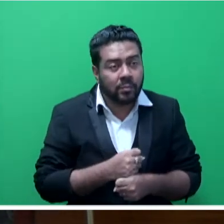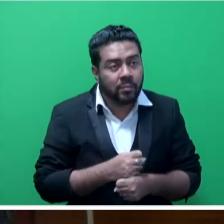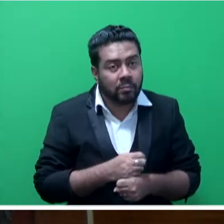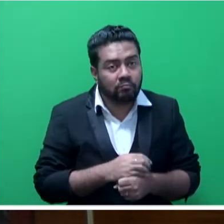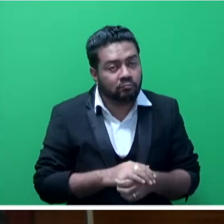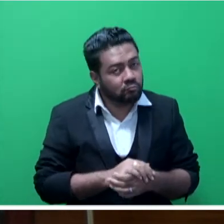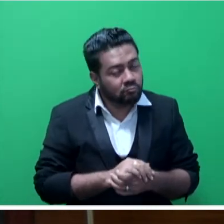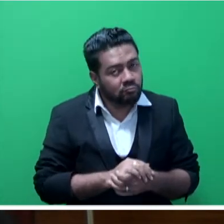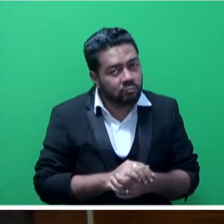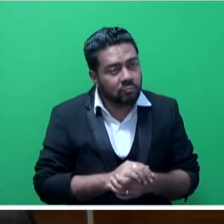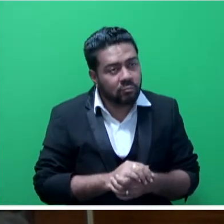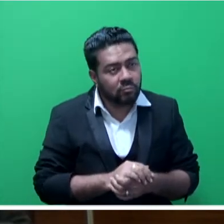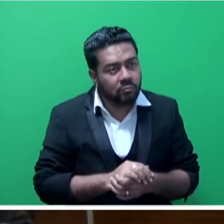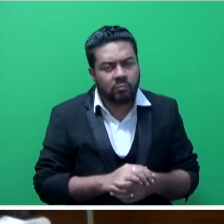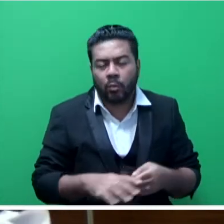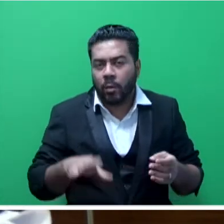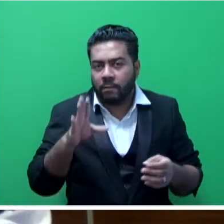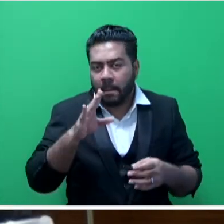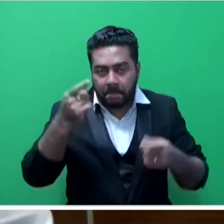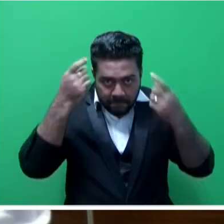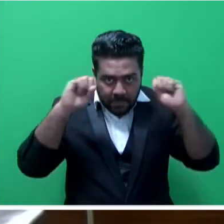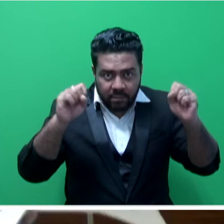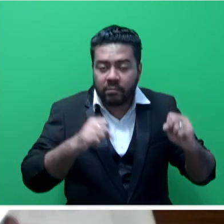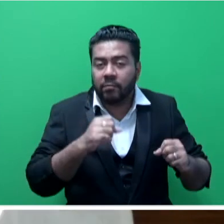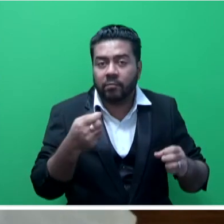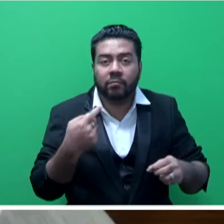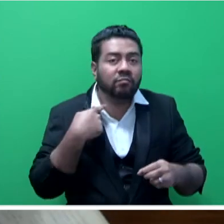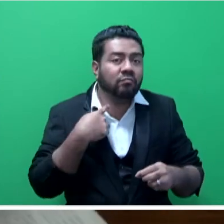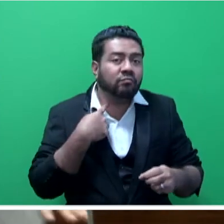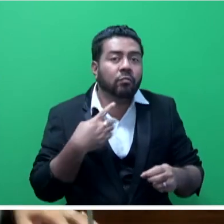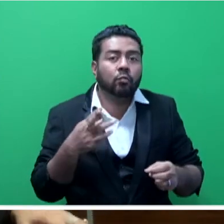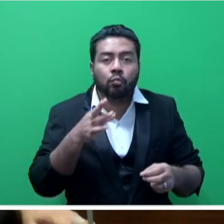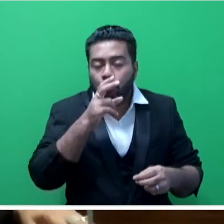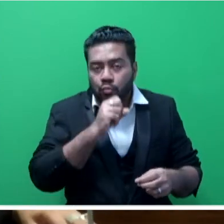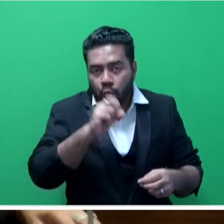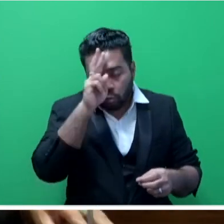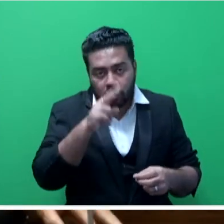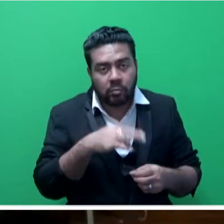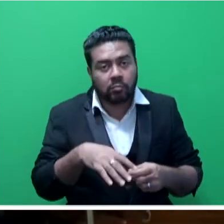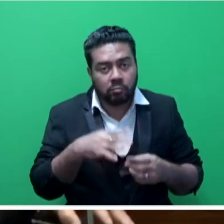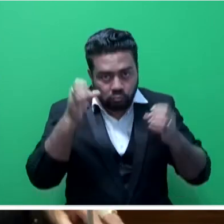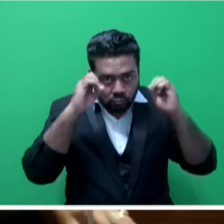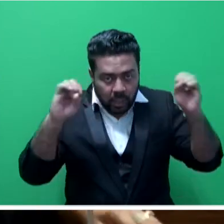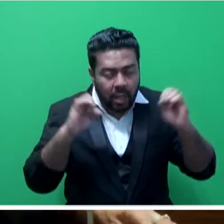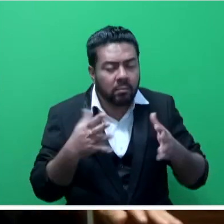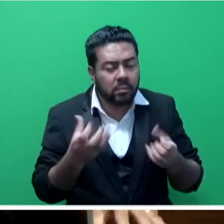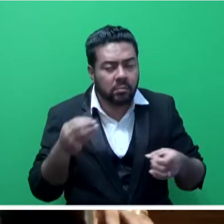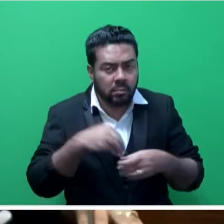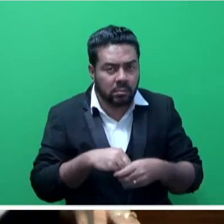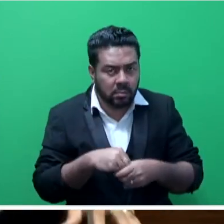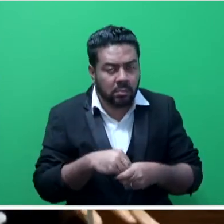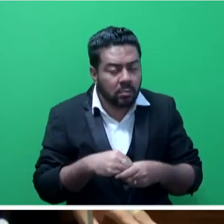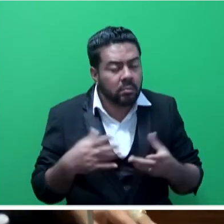program, under which we got beef, goat, sheep, and cattle, Mr. Speaker said. Mr. Speaker said, so all in all, we've